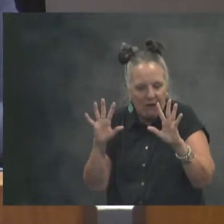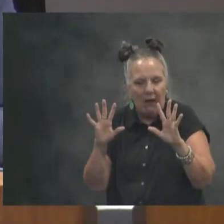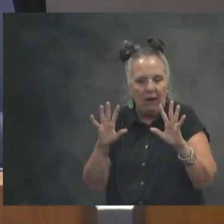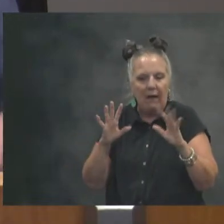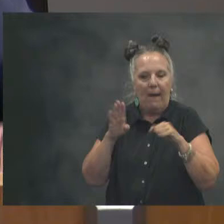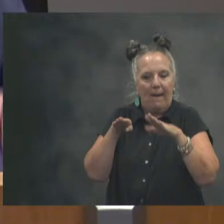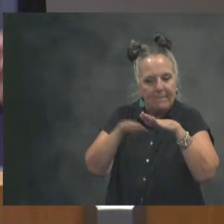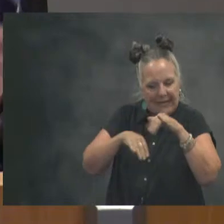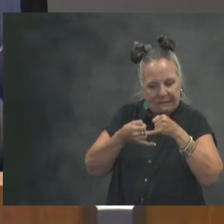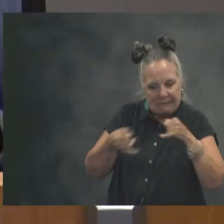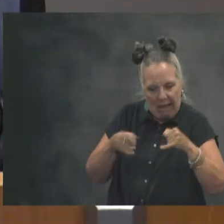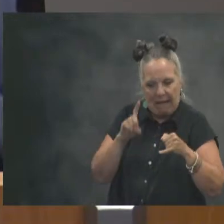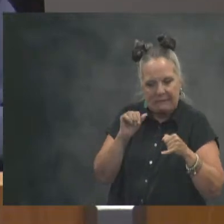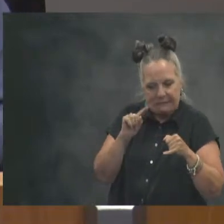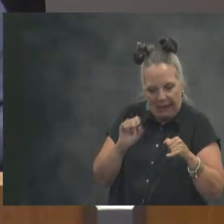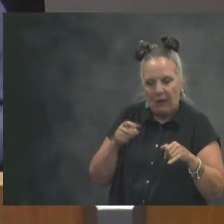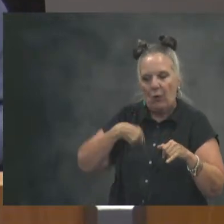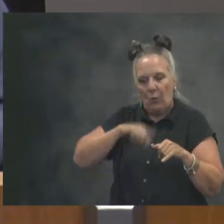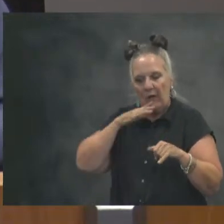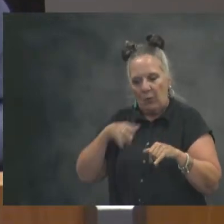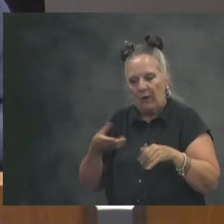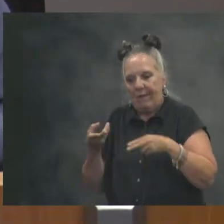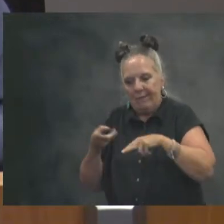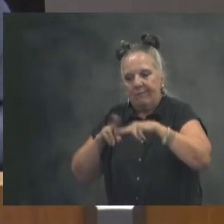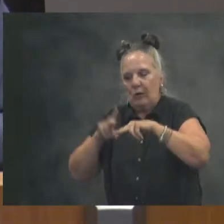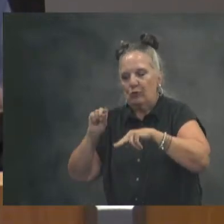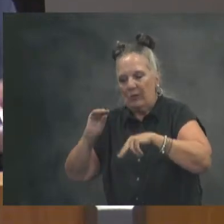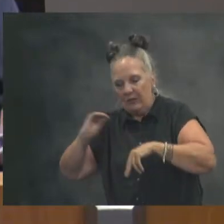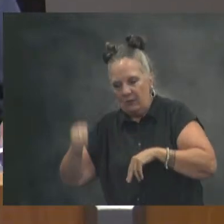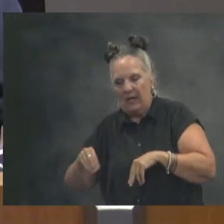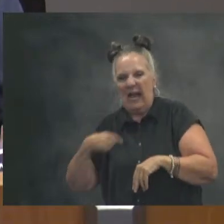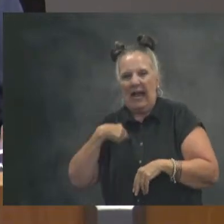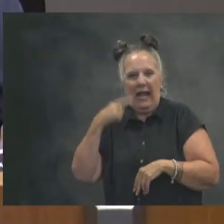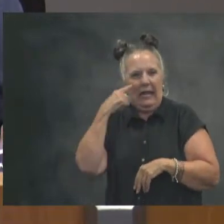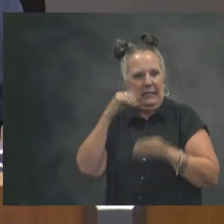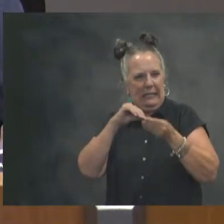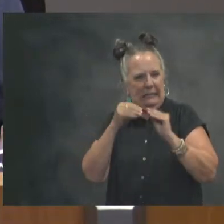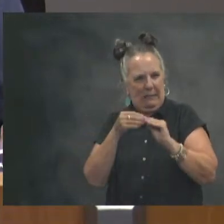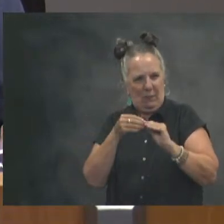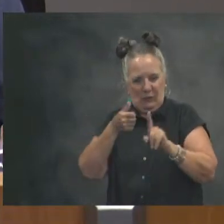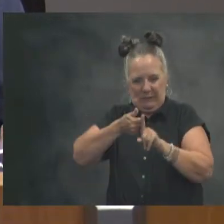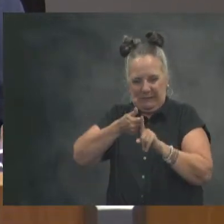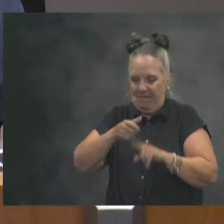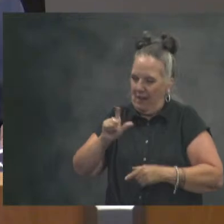then I also do think that some of those numbers are a little low.